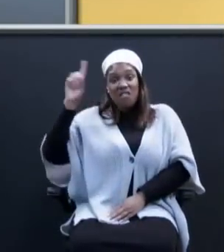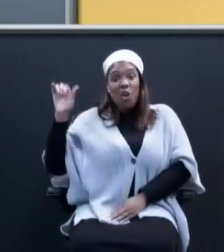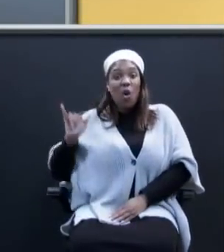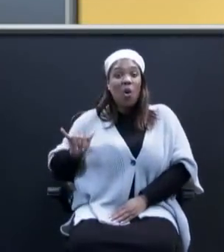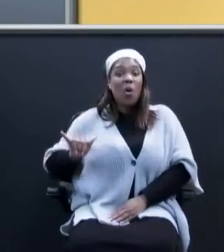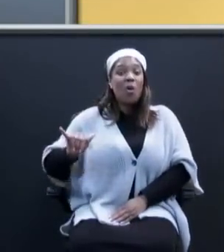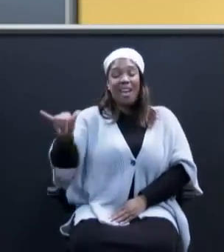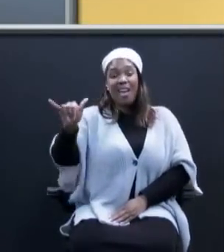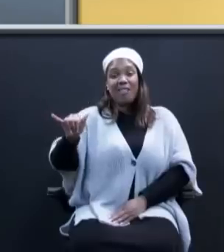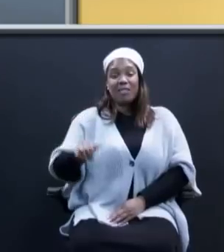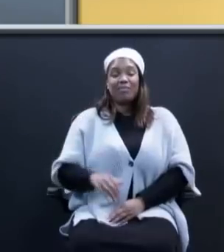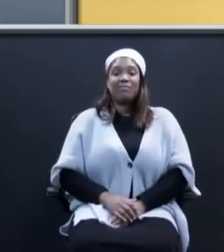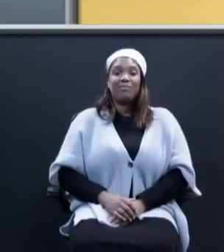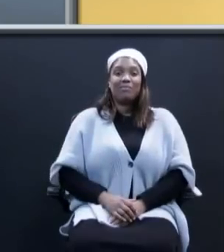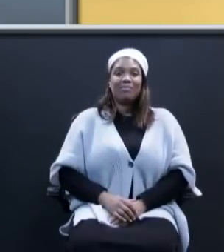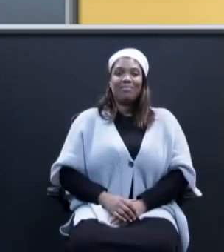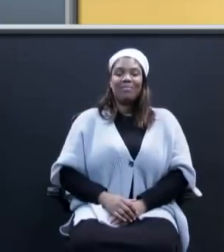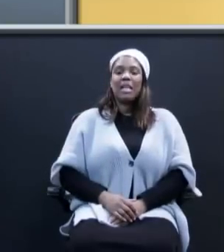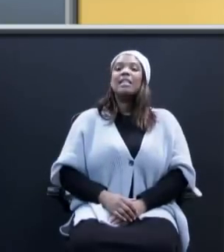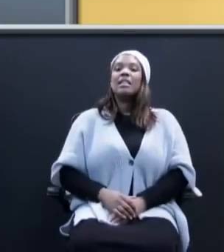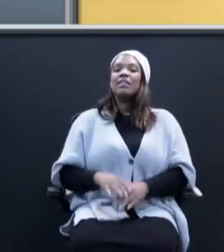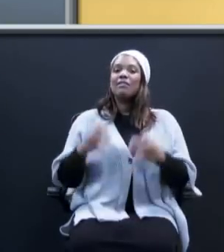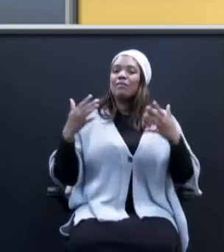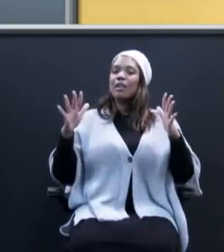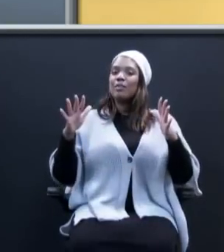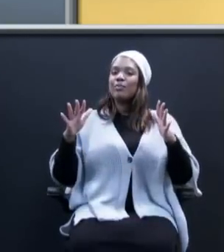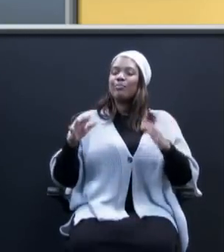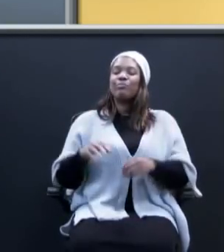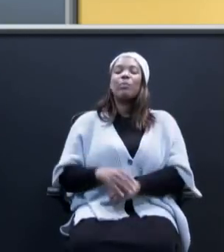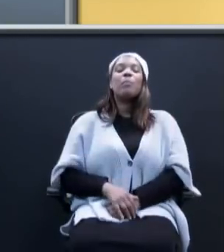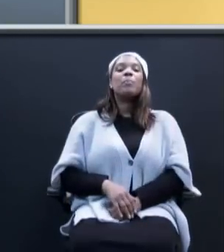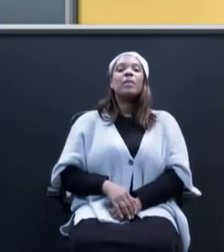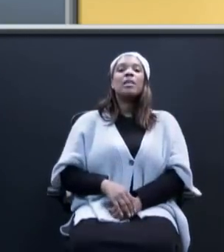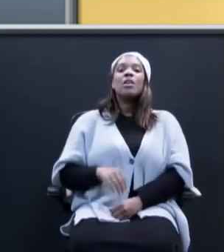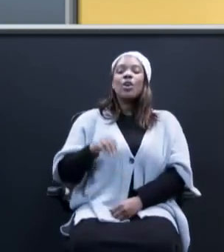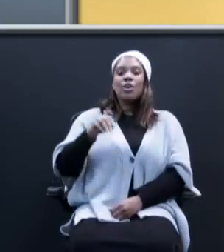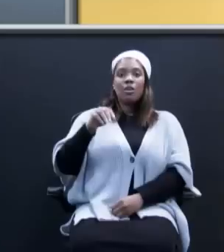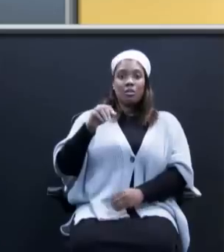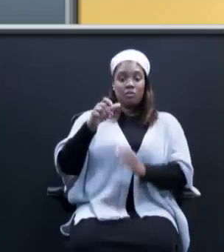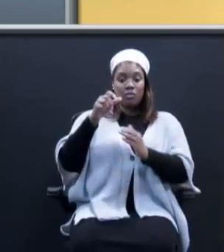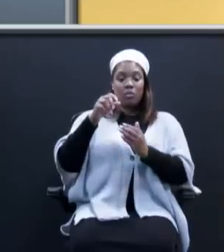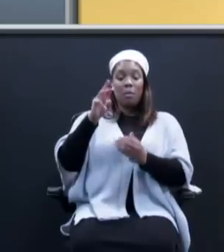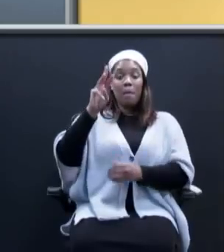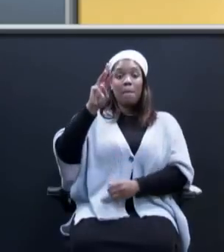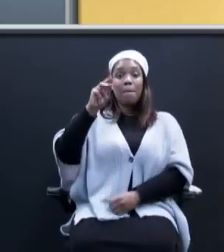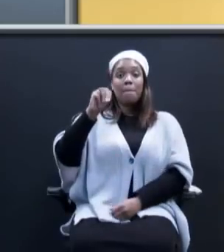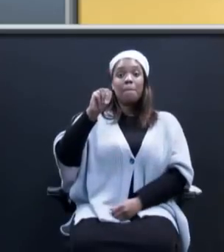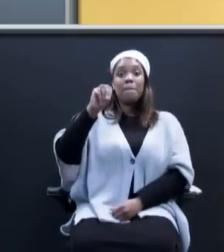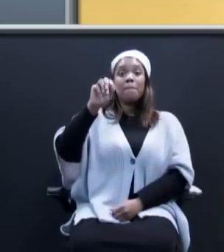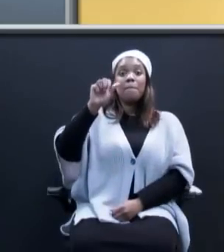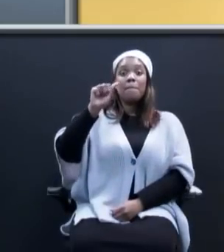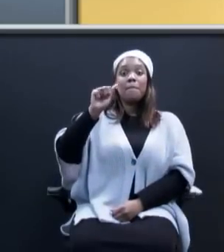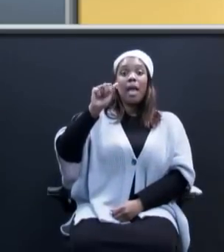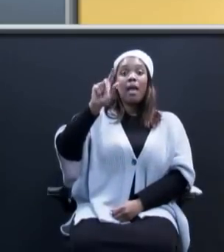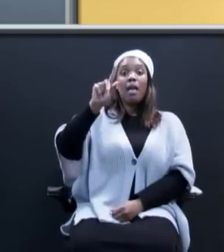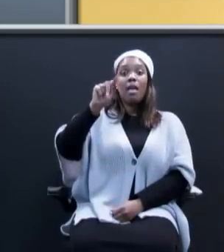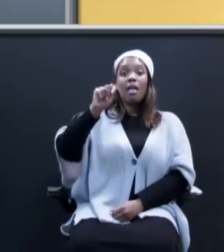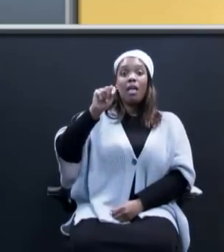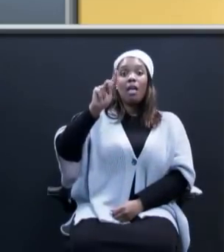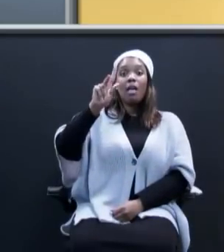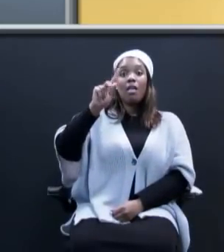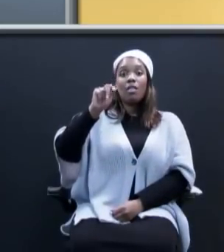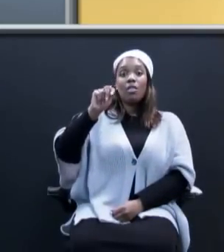the 26th chapter. He was keeping the same feast. People say they're Christian, but they don't do what Christ